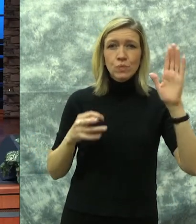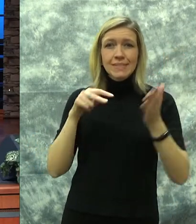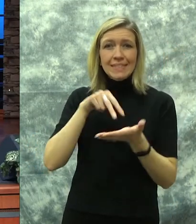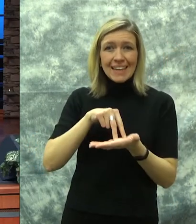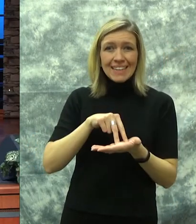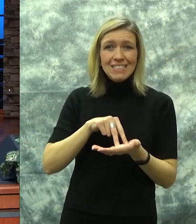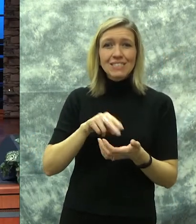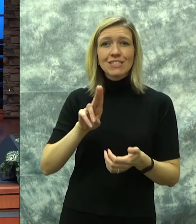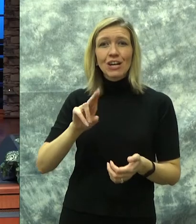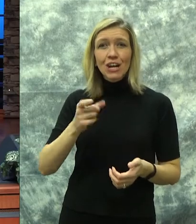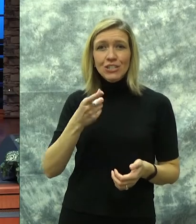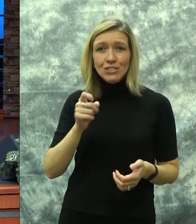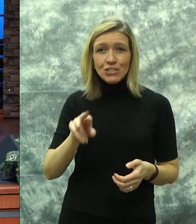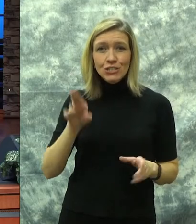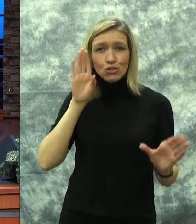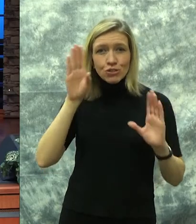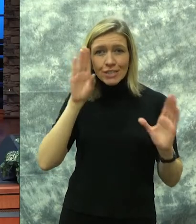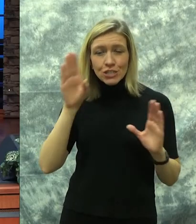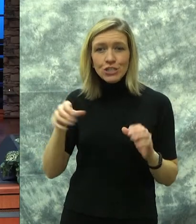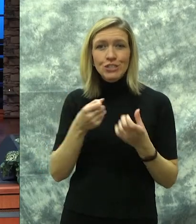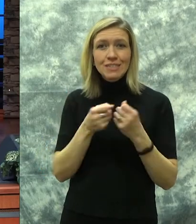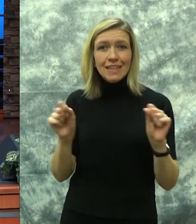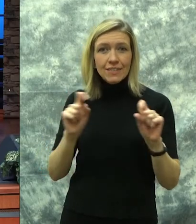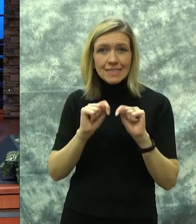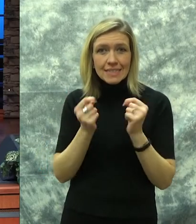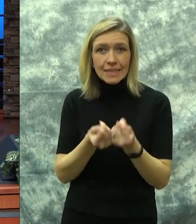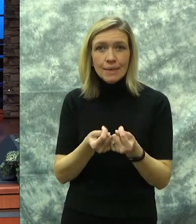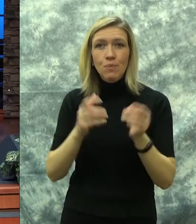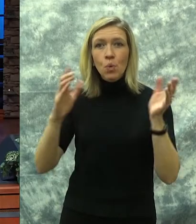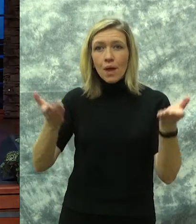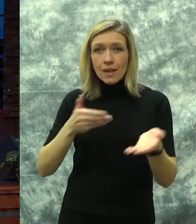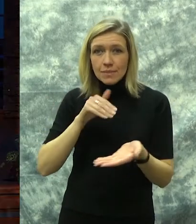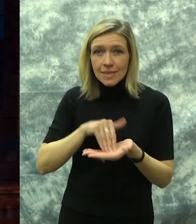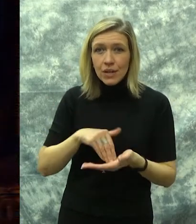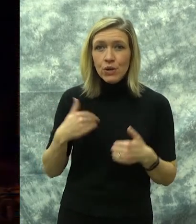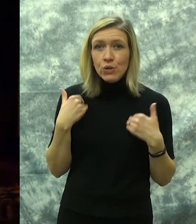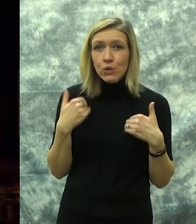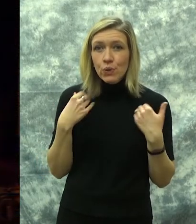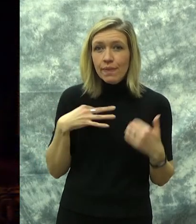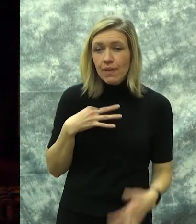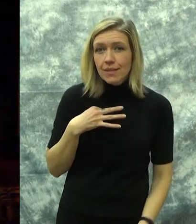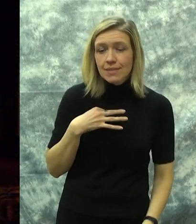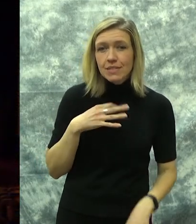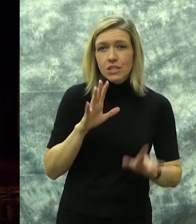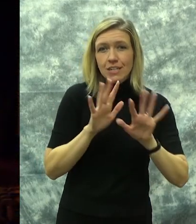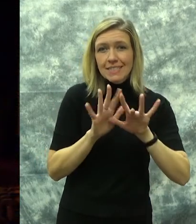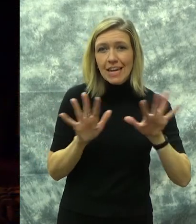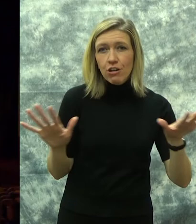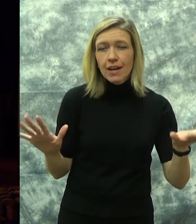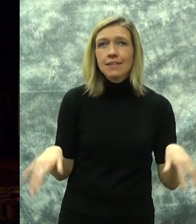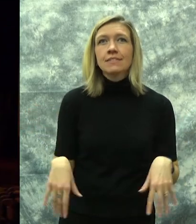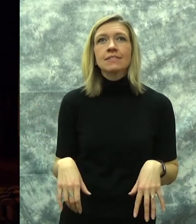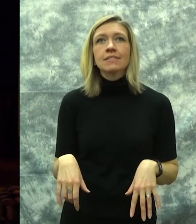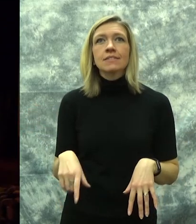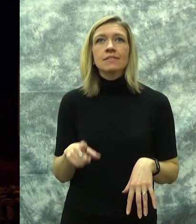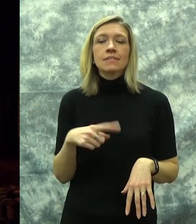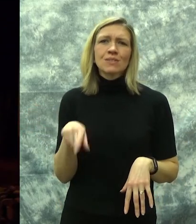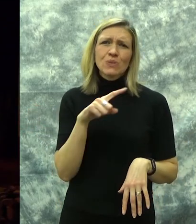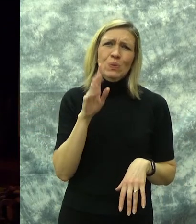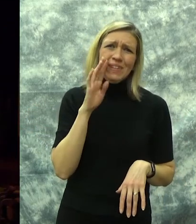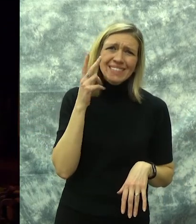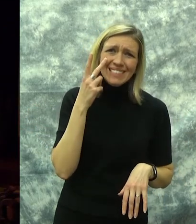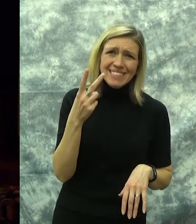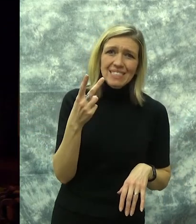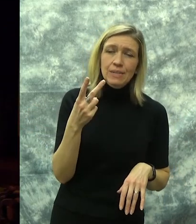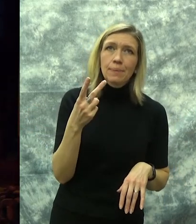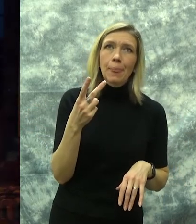safety team, guest services, welcome center, youth volunteer, et cetera, et cetera. And as you'll begin to see as the